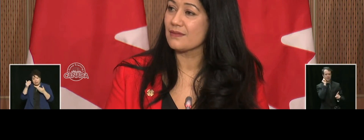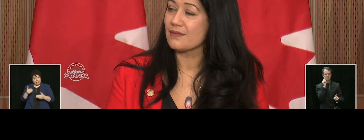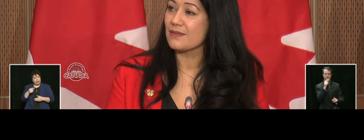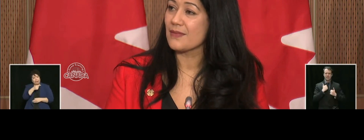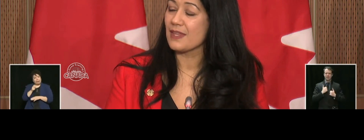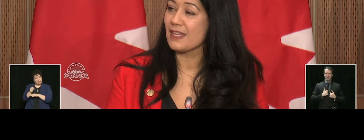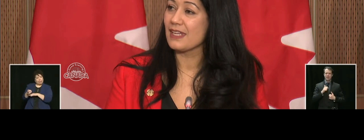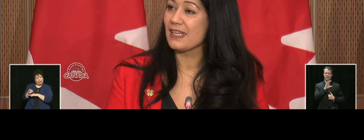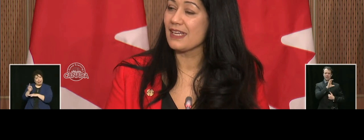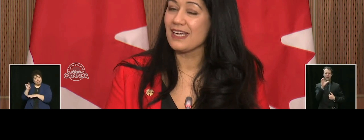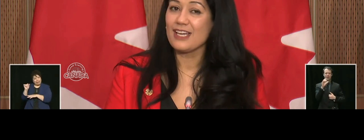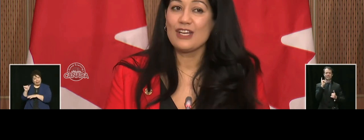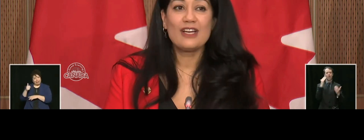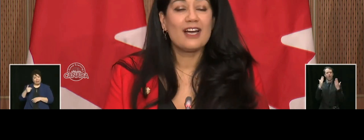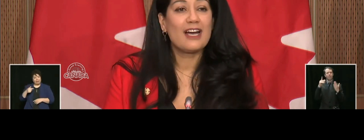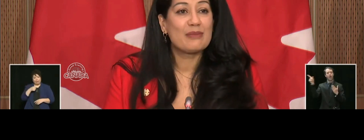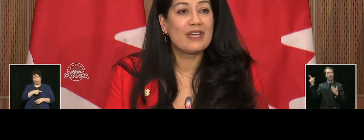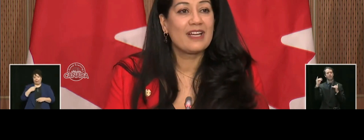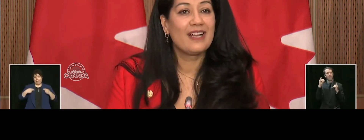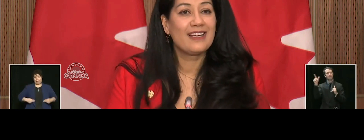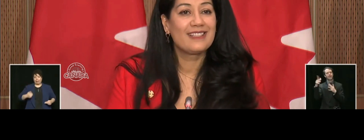FDA today?